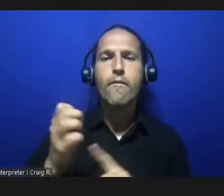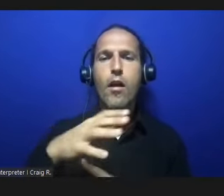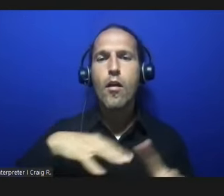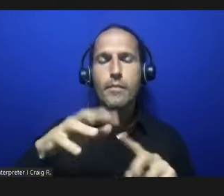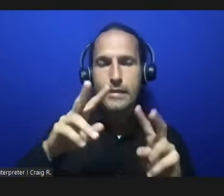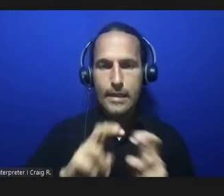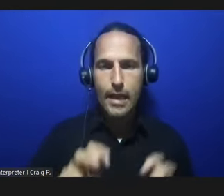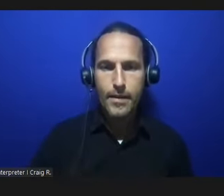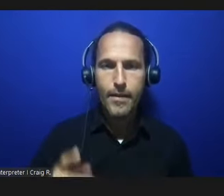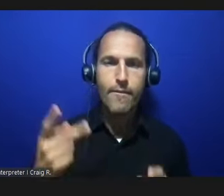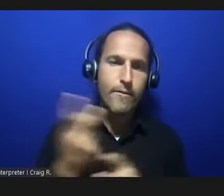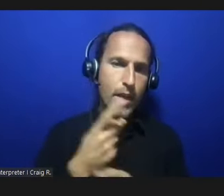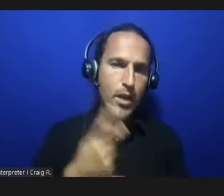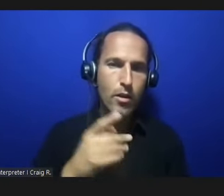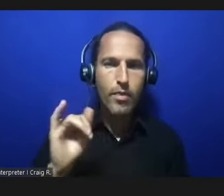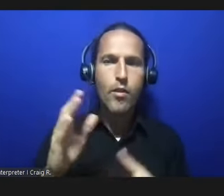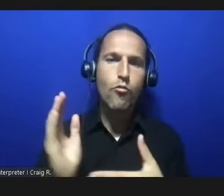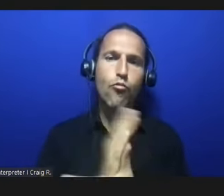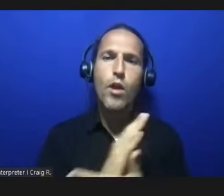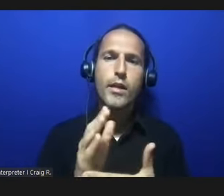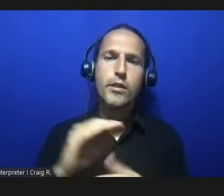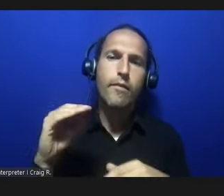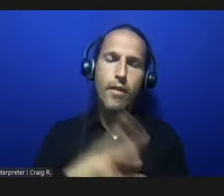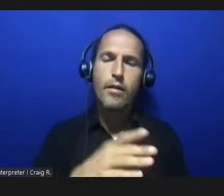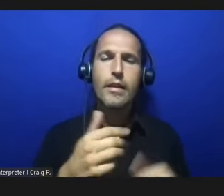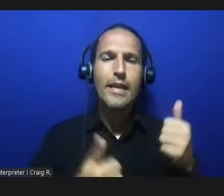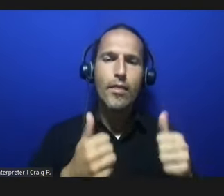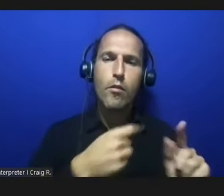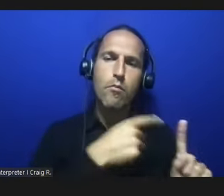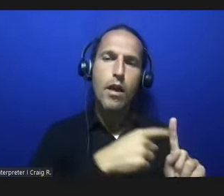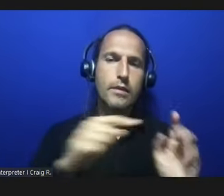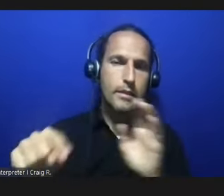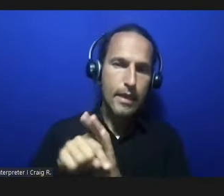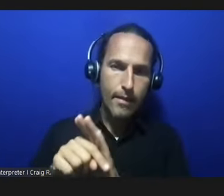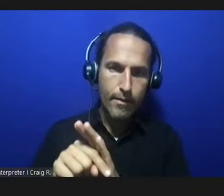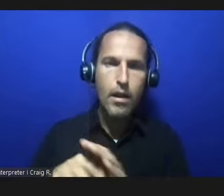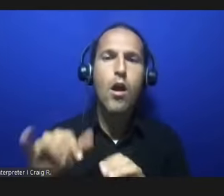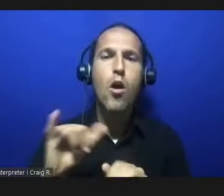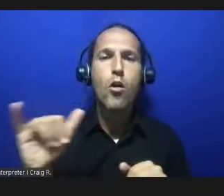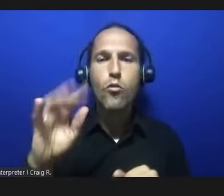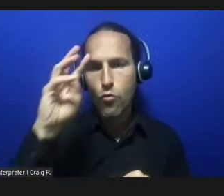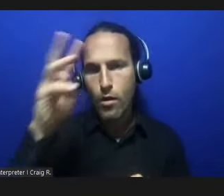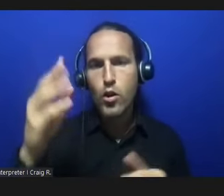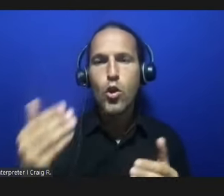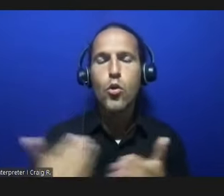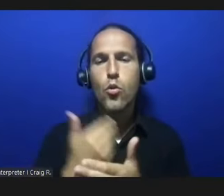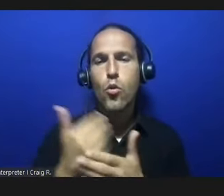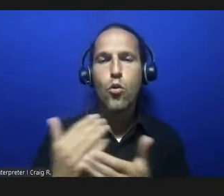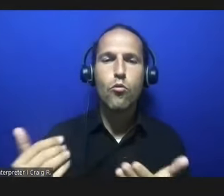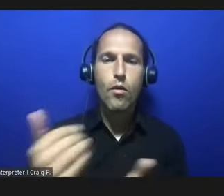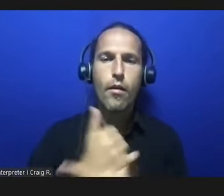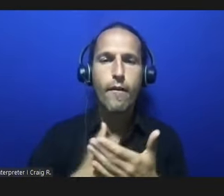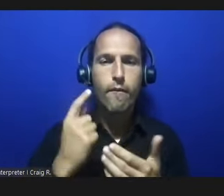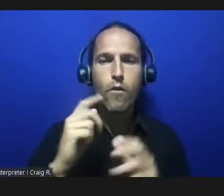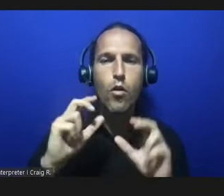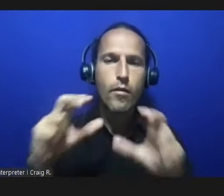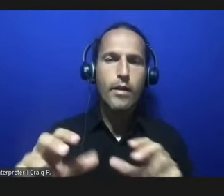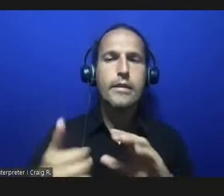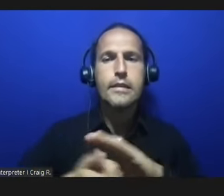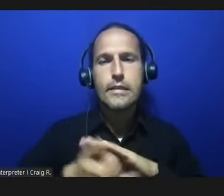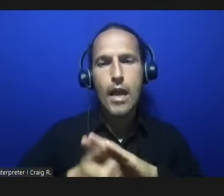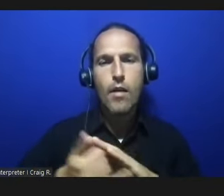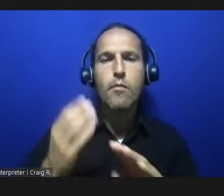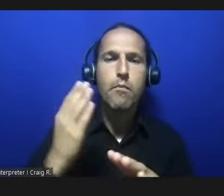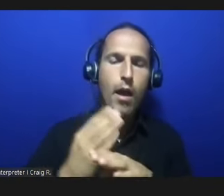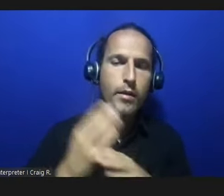to assess and identify the range of effects, positive or negative. And there would be creation of a new revenue stream for investment in subways, buses,